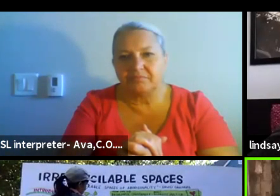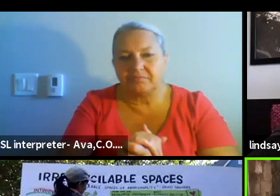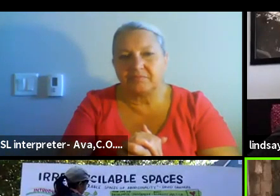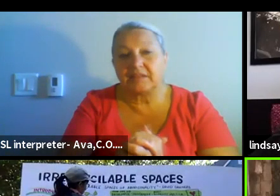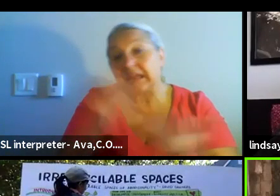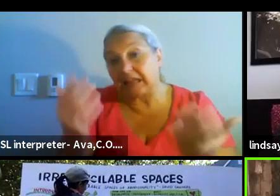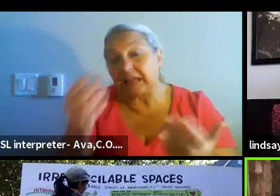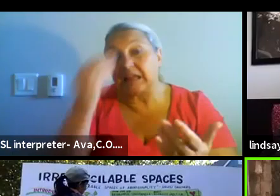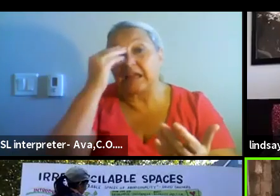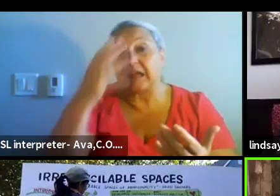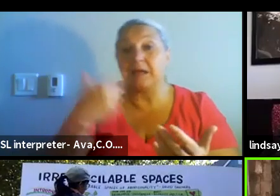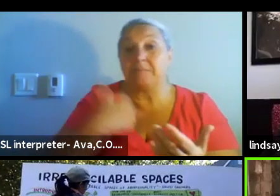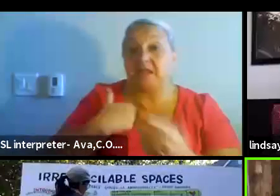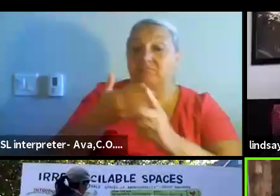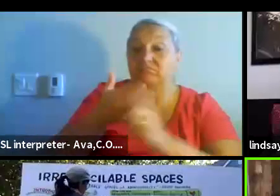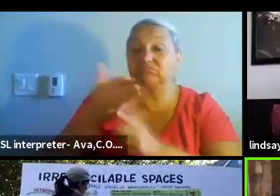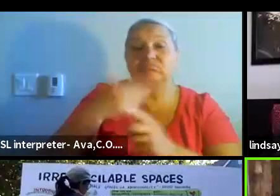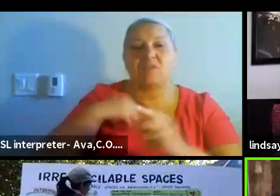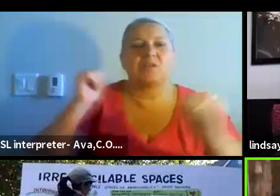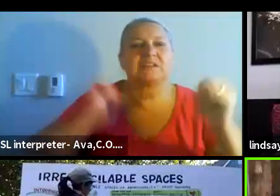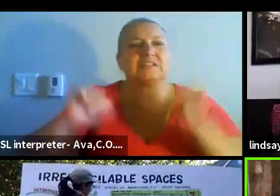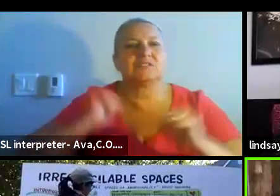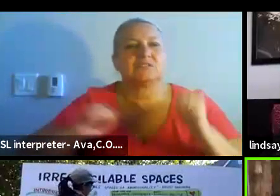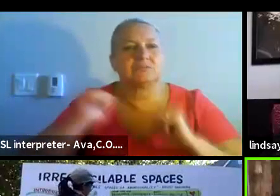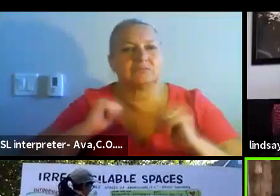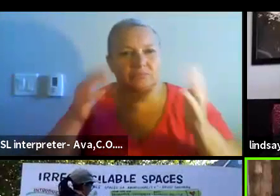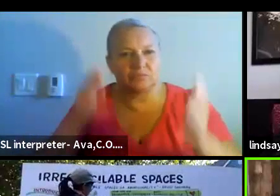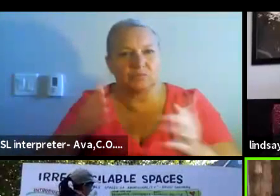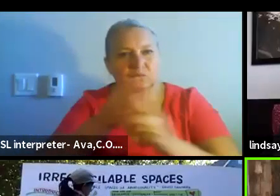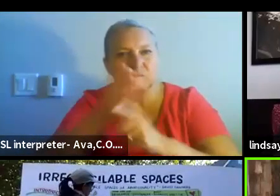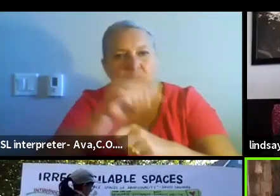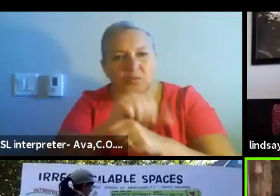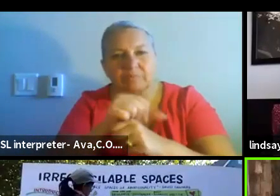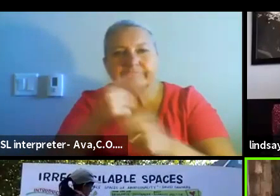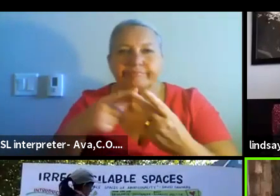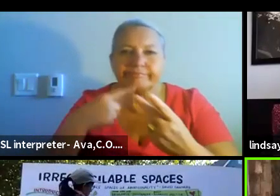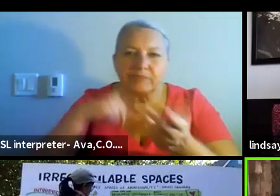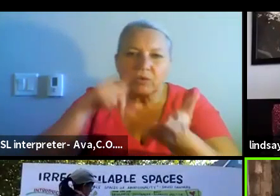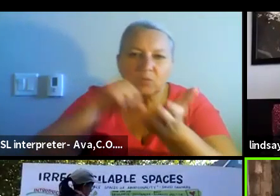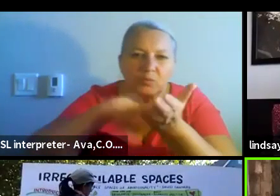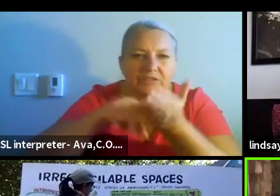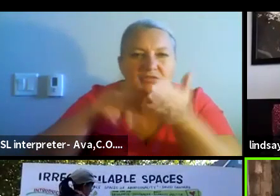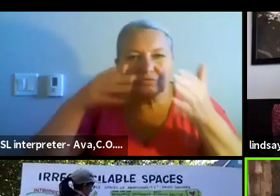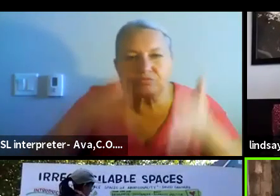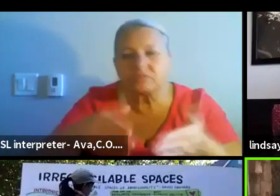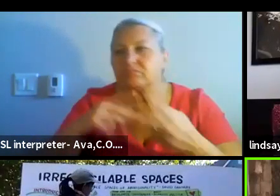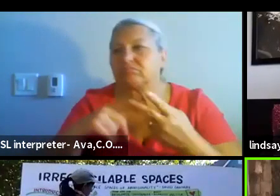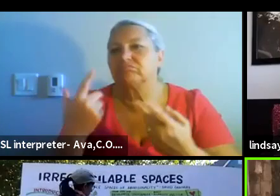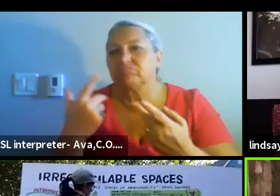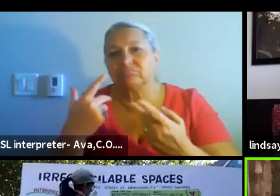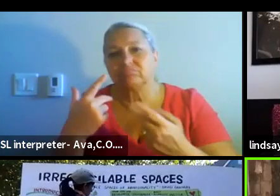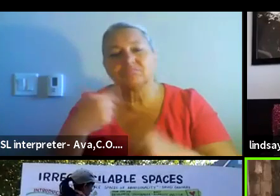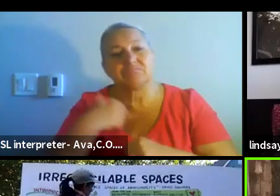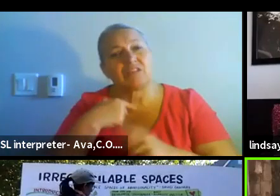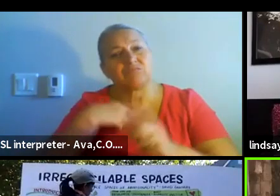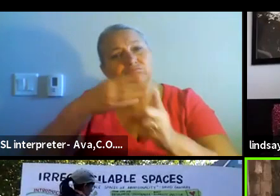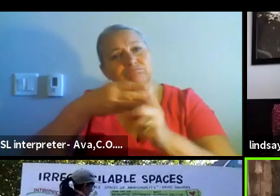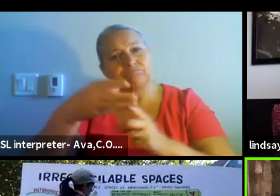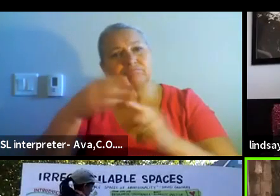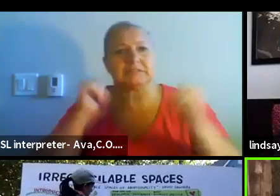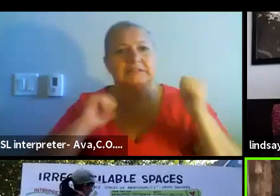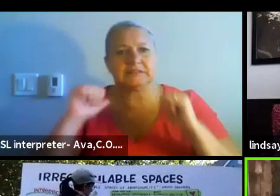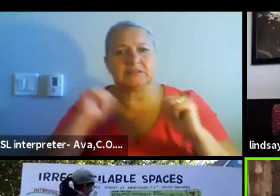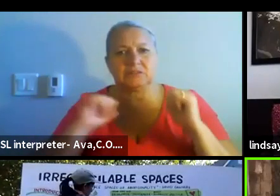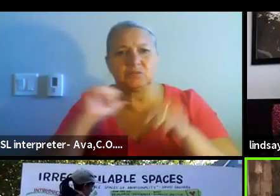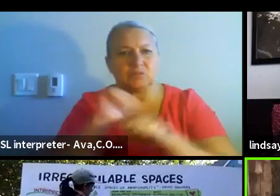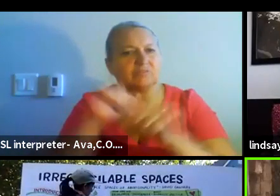I am a theater worker by trade, as both researcher and practitioner, and I am a very particular theater worker.